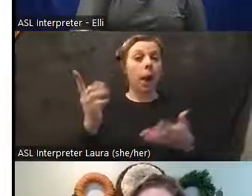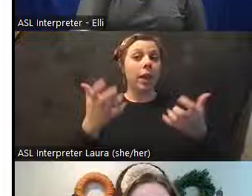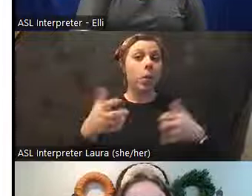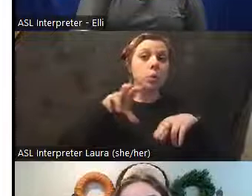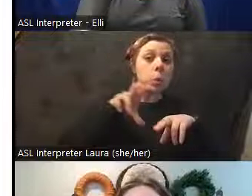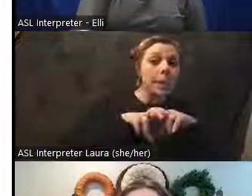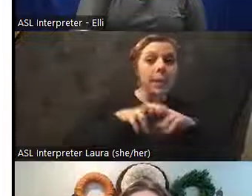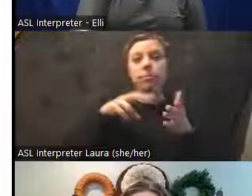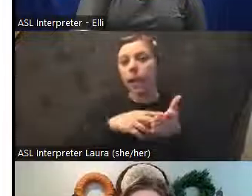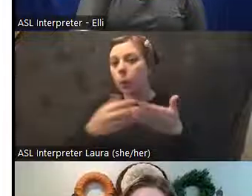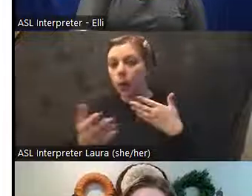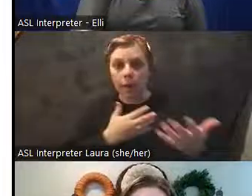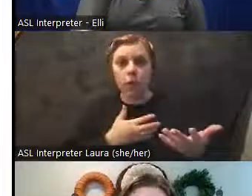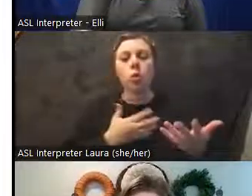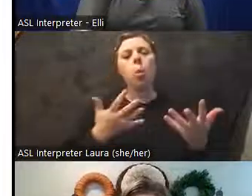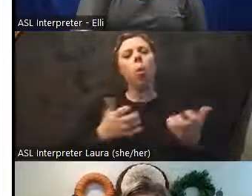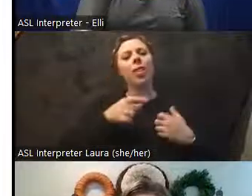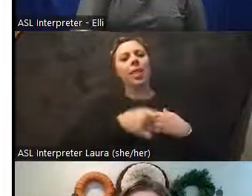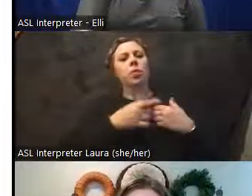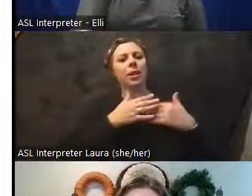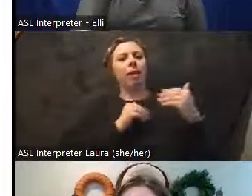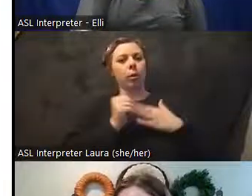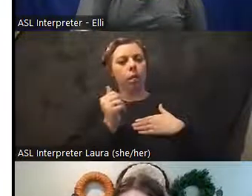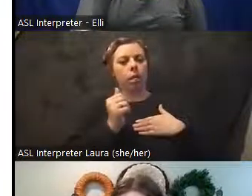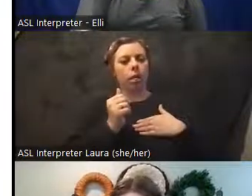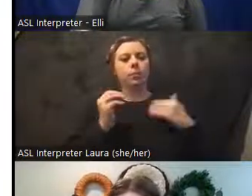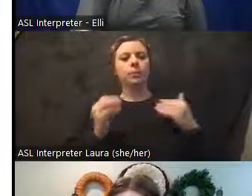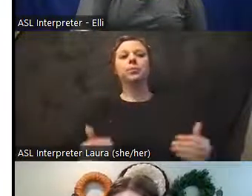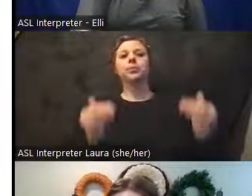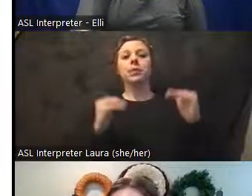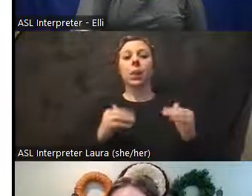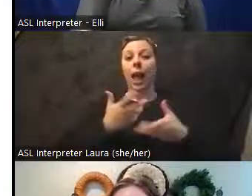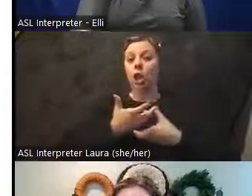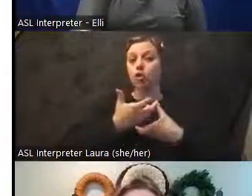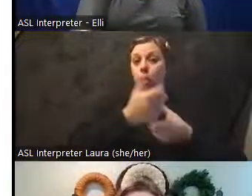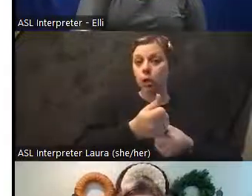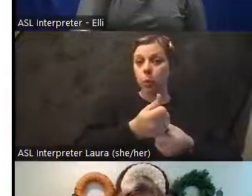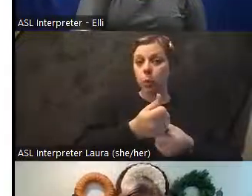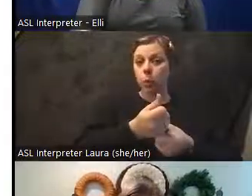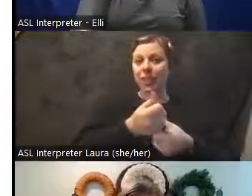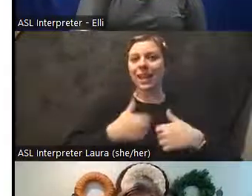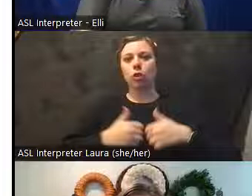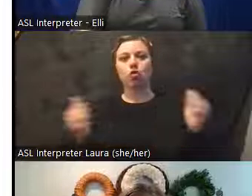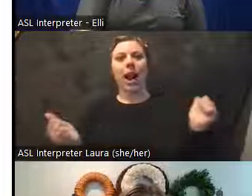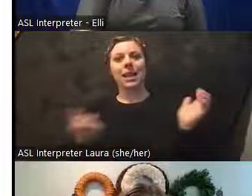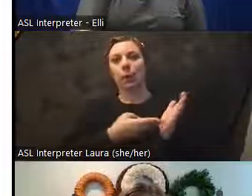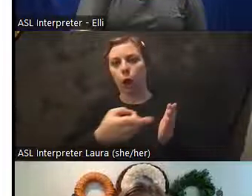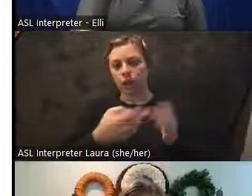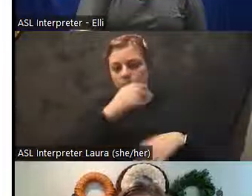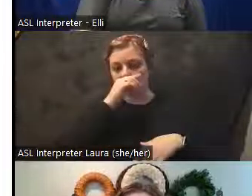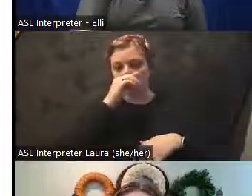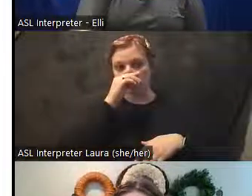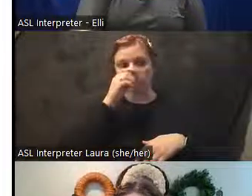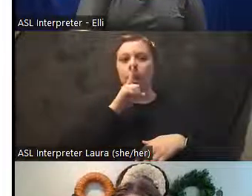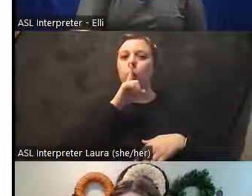So moving on to the next value, trustworthiness and transparency. I think a lot about this with our younger